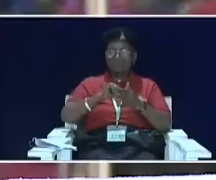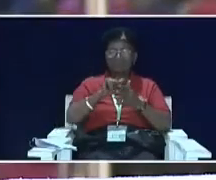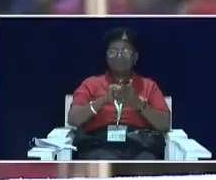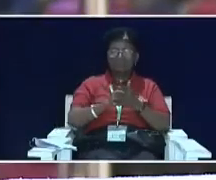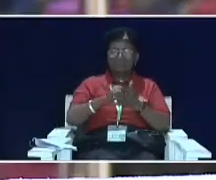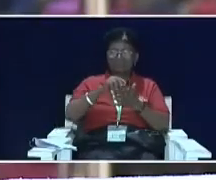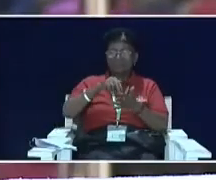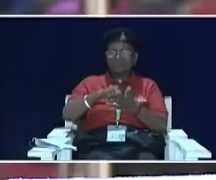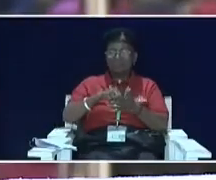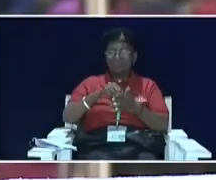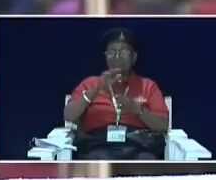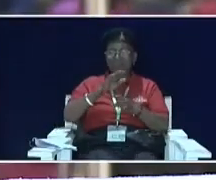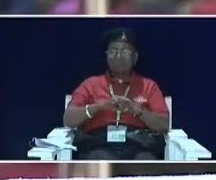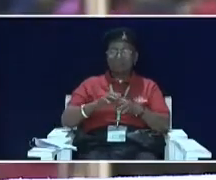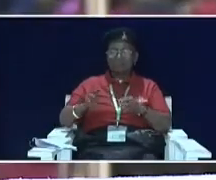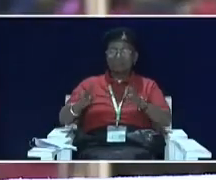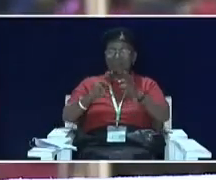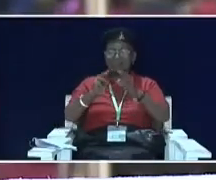up now,